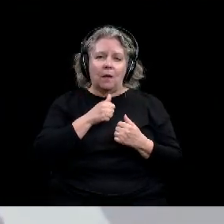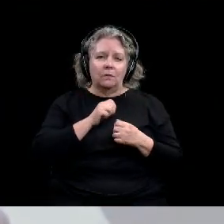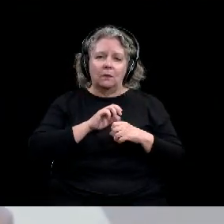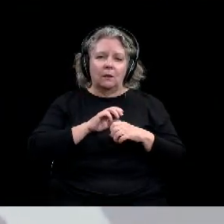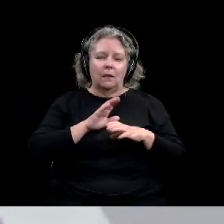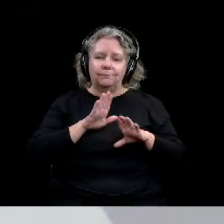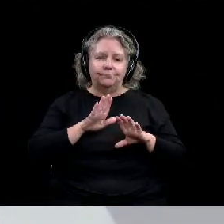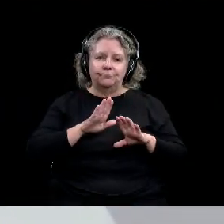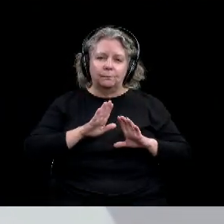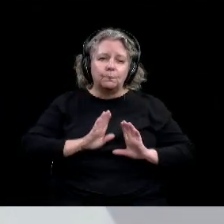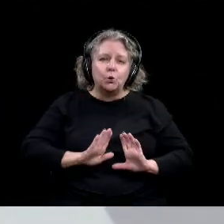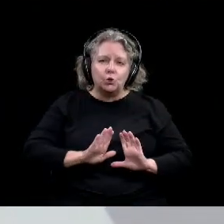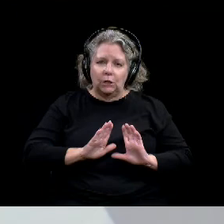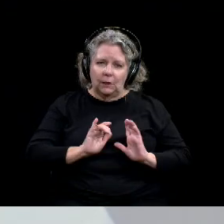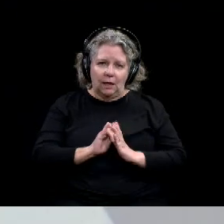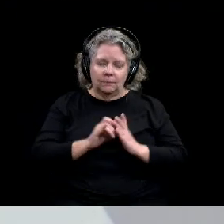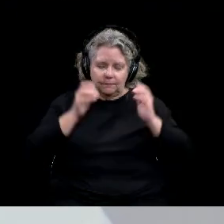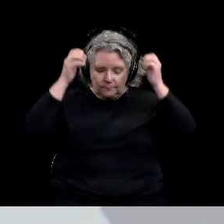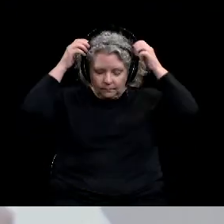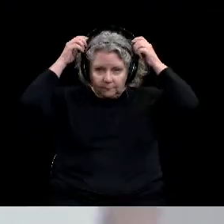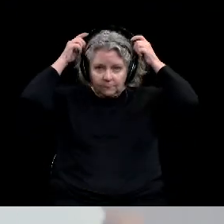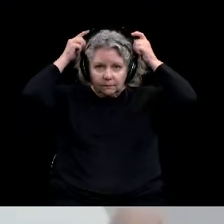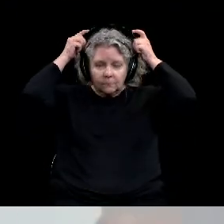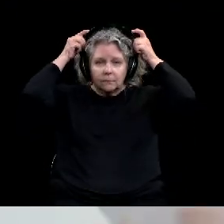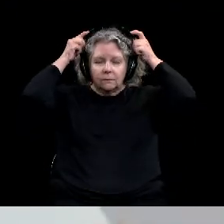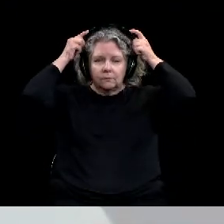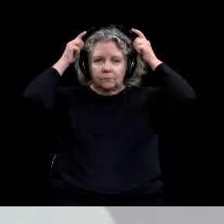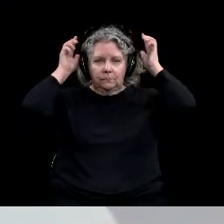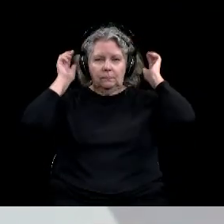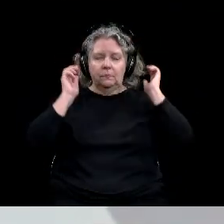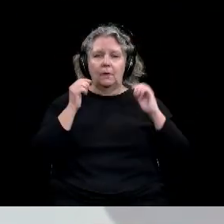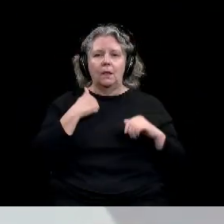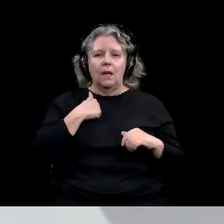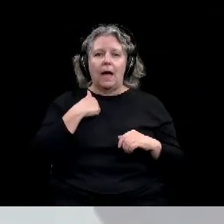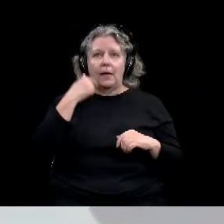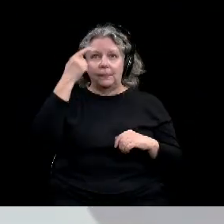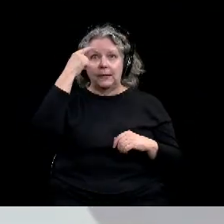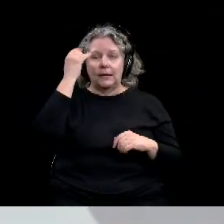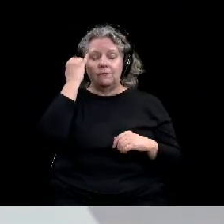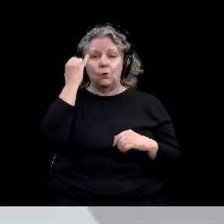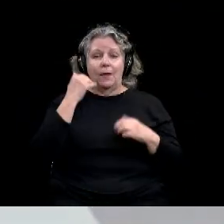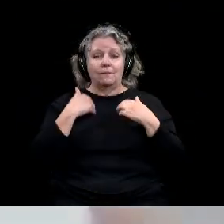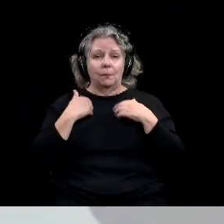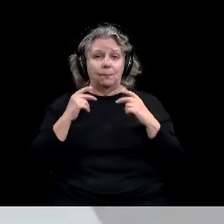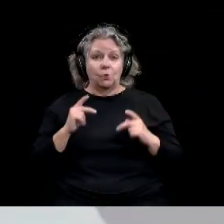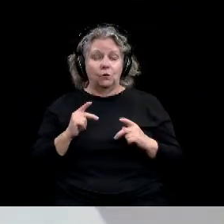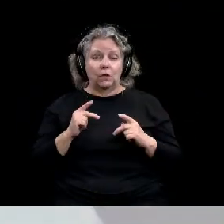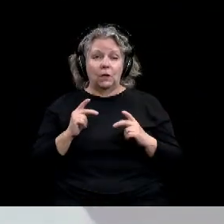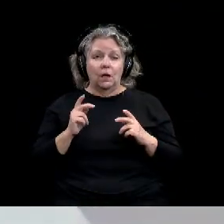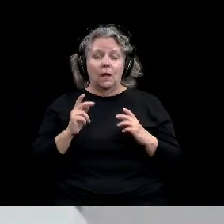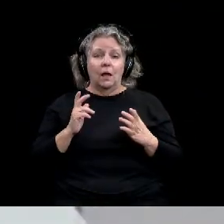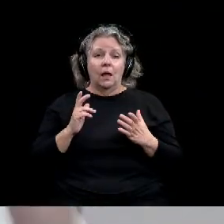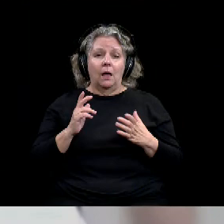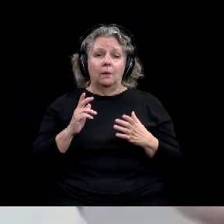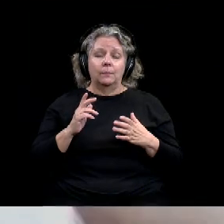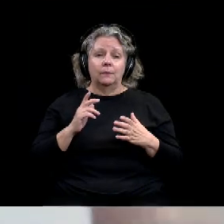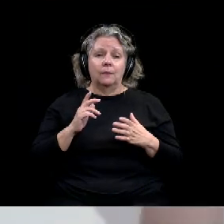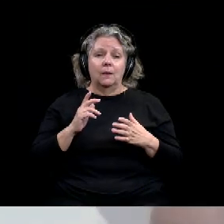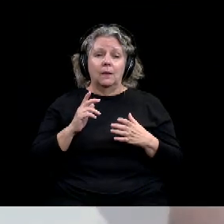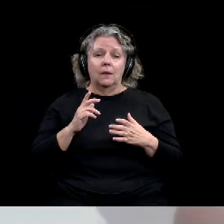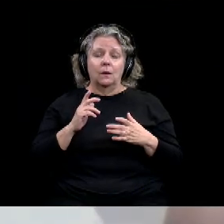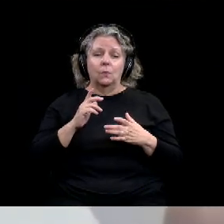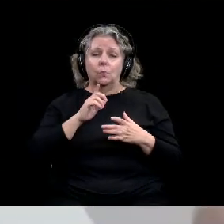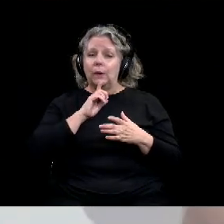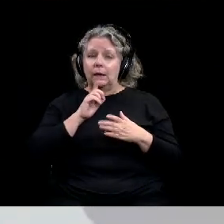health-wise individual who has the resources to wear multiple masks or to